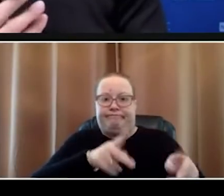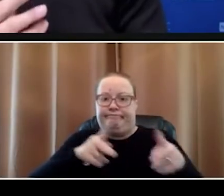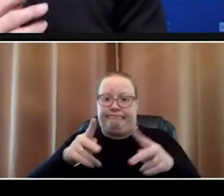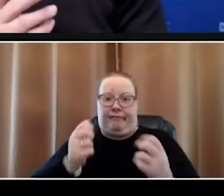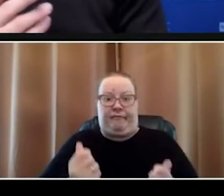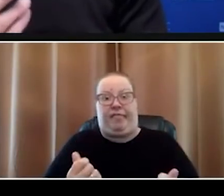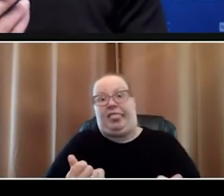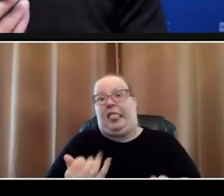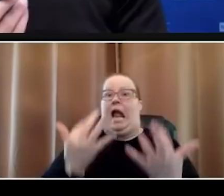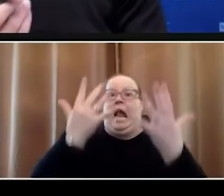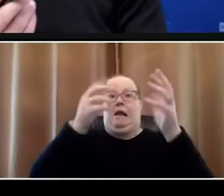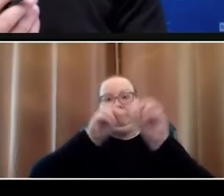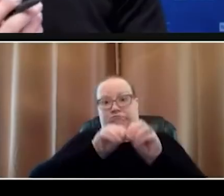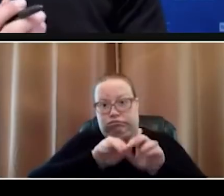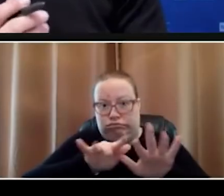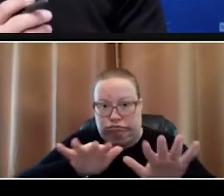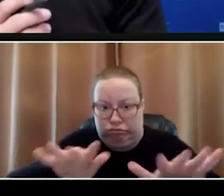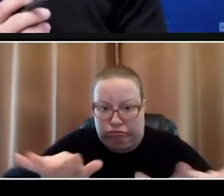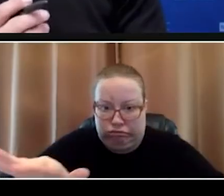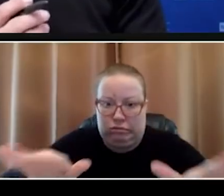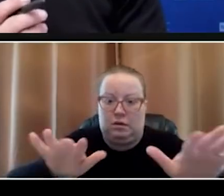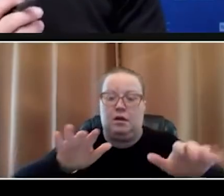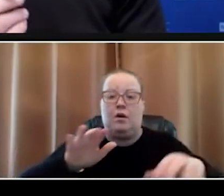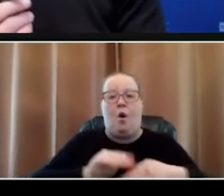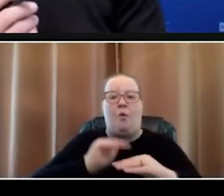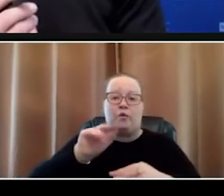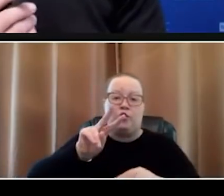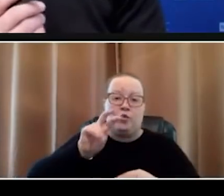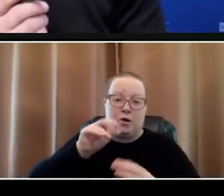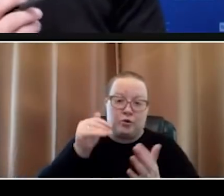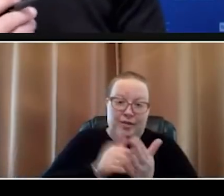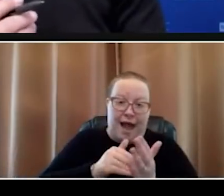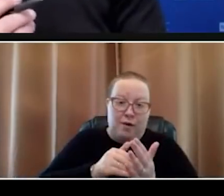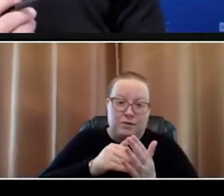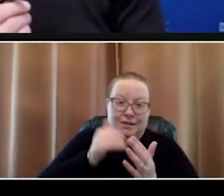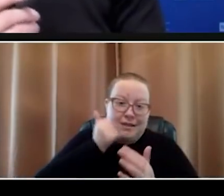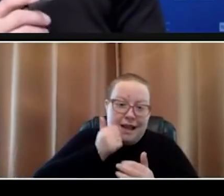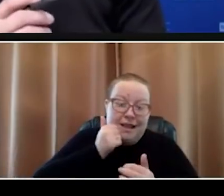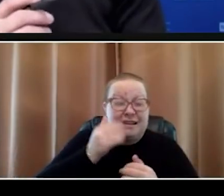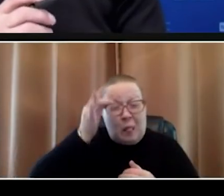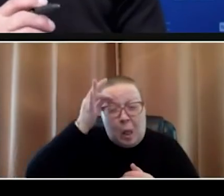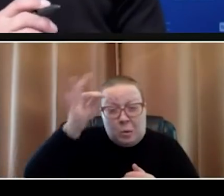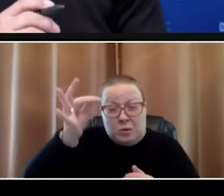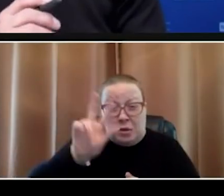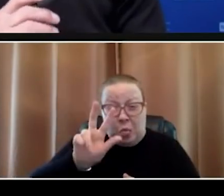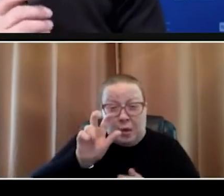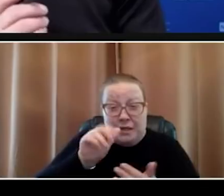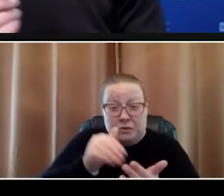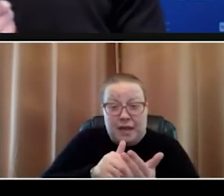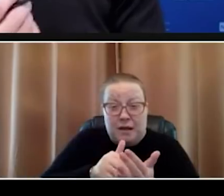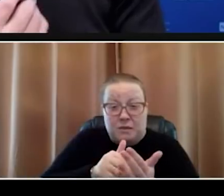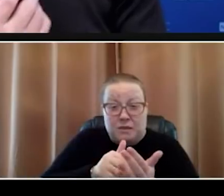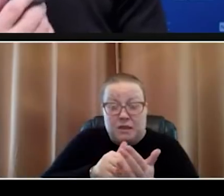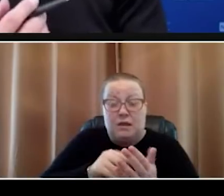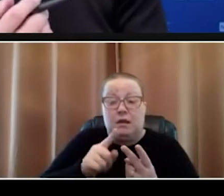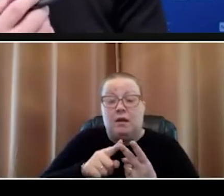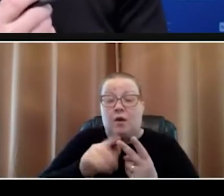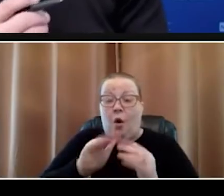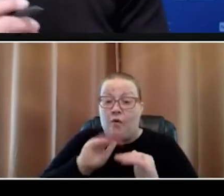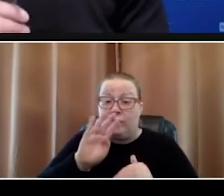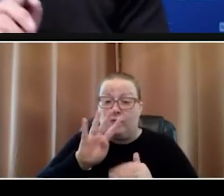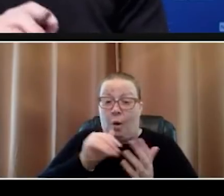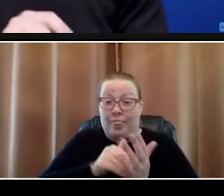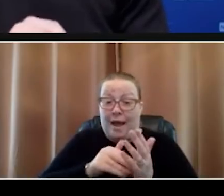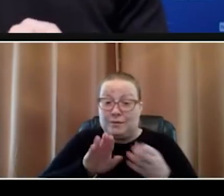over 200,000 per day, close to 300,000, over 4,000 deaths per day, that